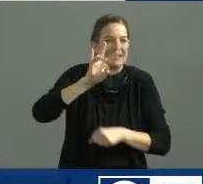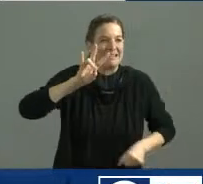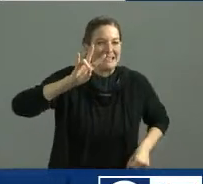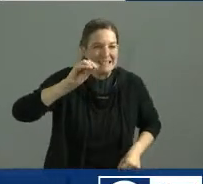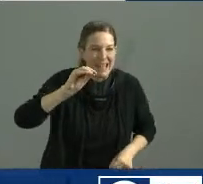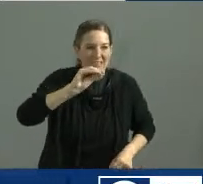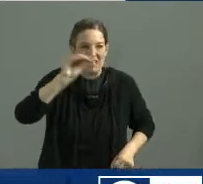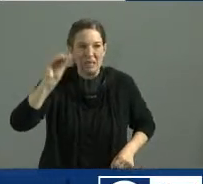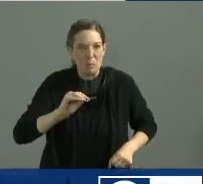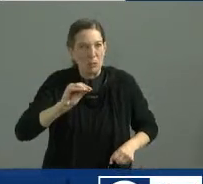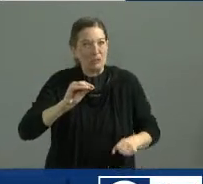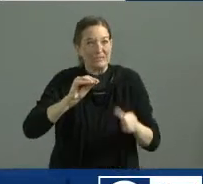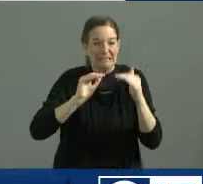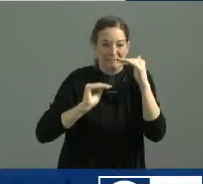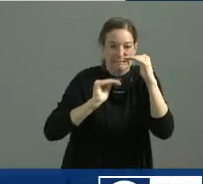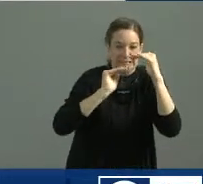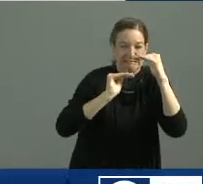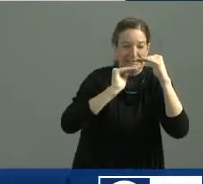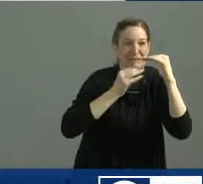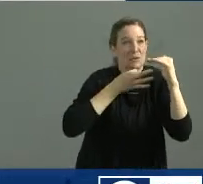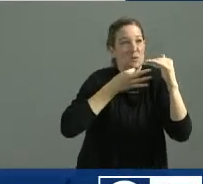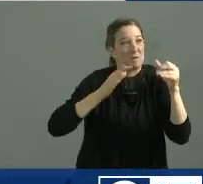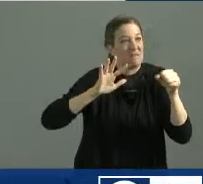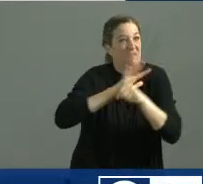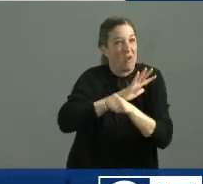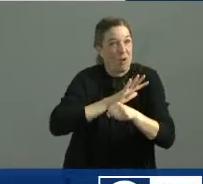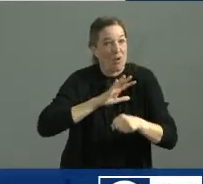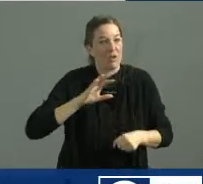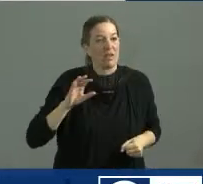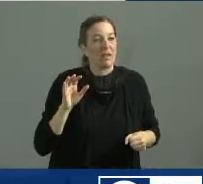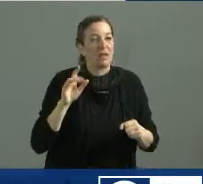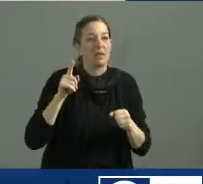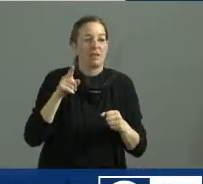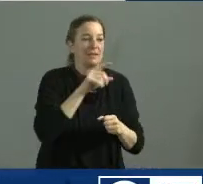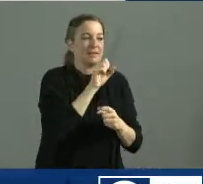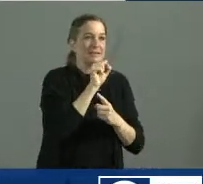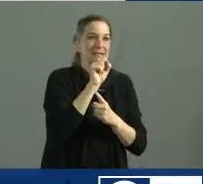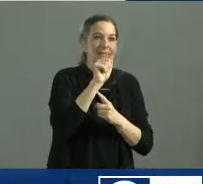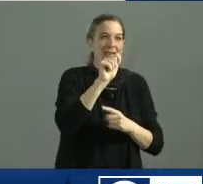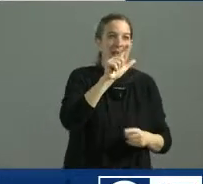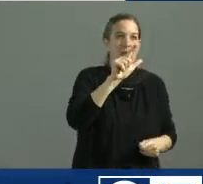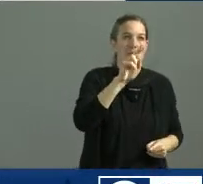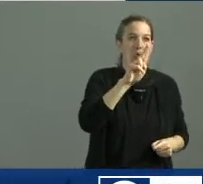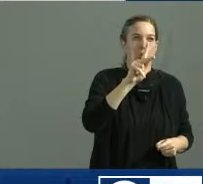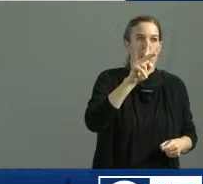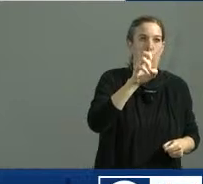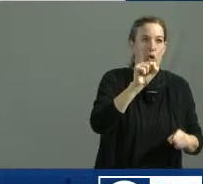Republic at the beginning of December. It says St. Luke's Medical Center in Phoenix remains a last resort for Arizona COVID patients.